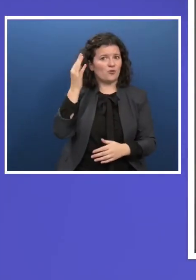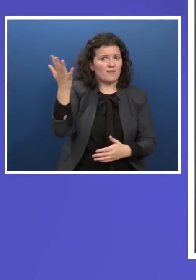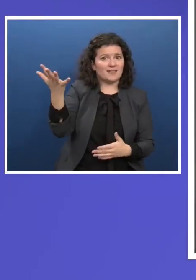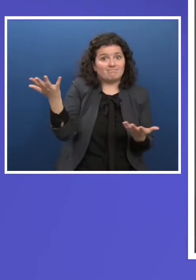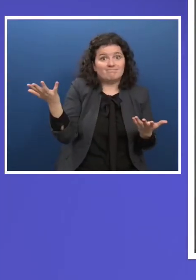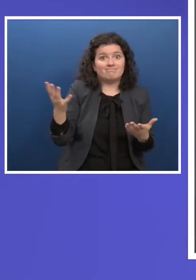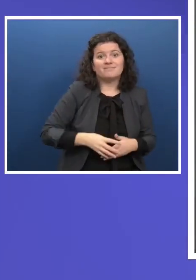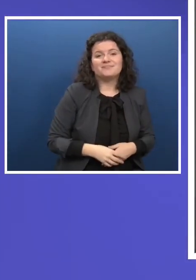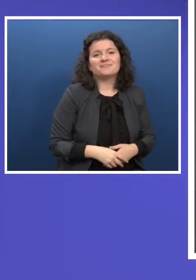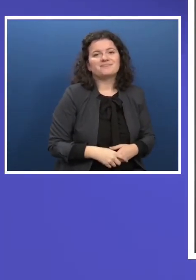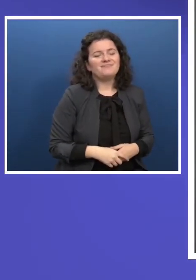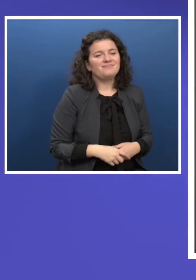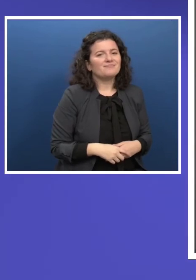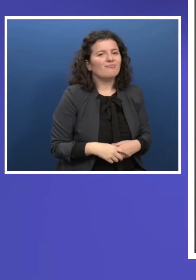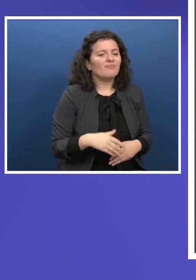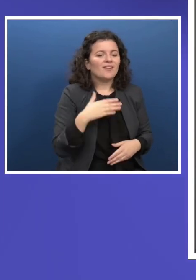I would say that, of course,